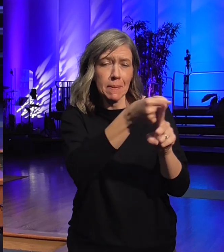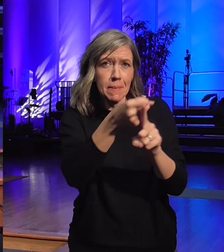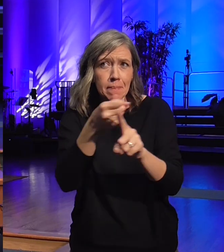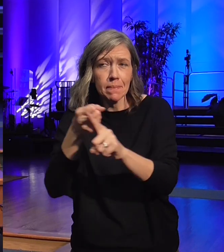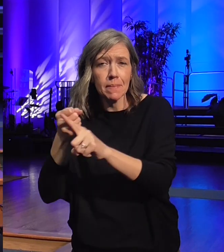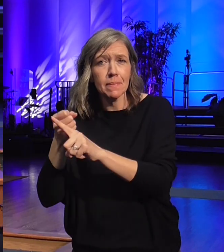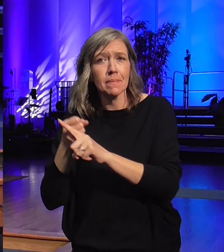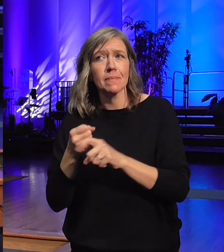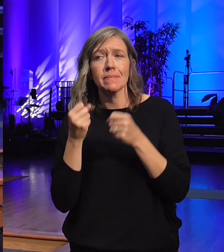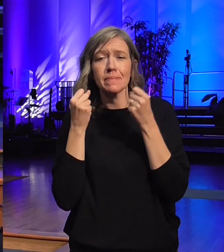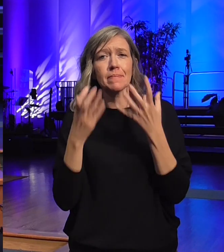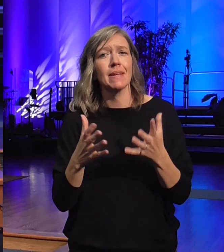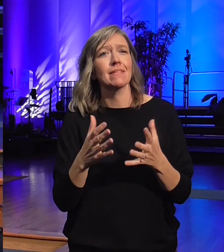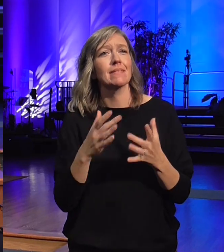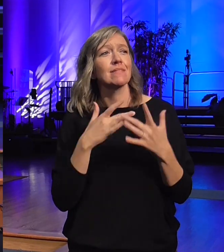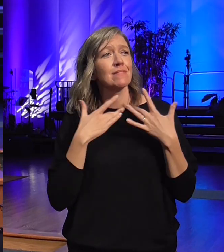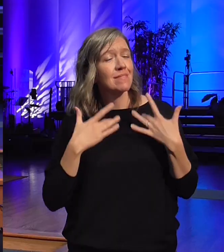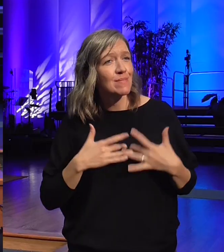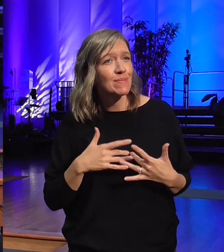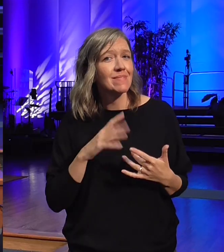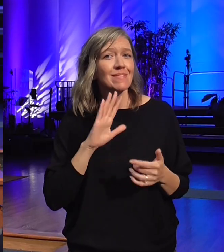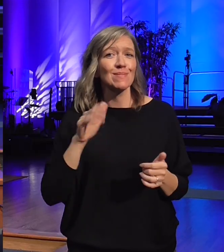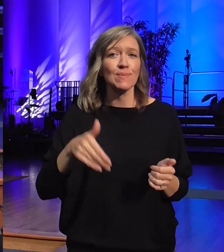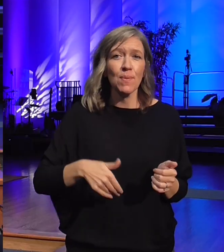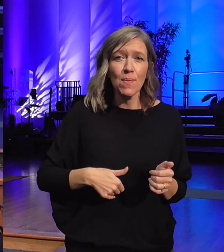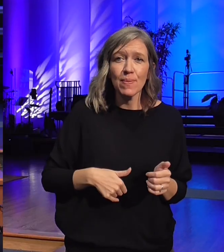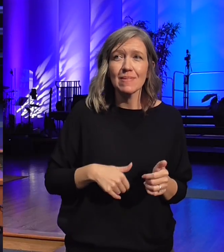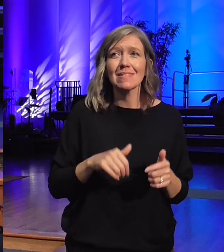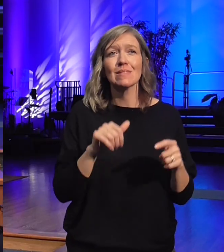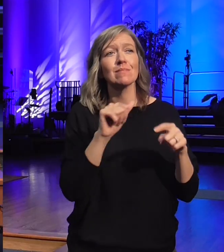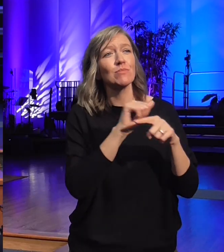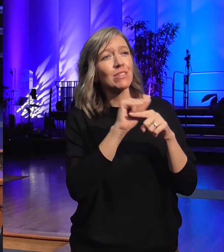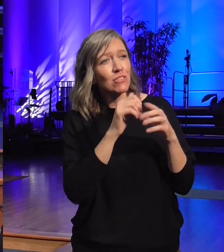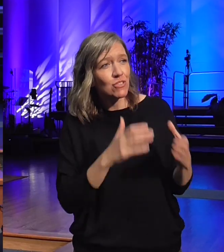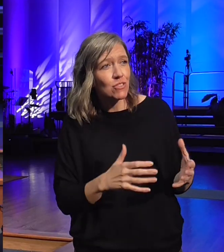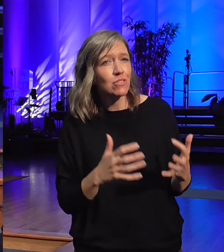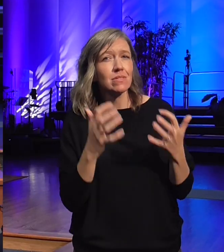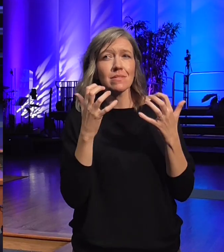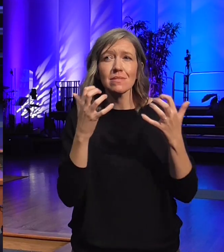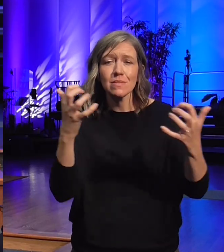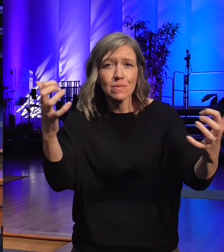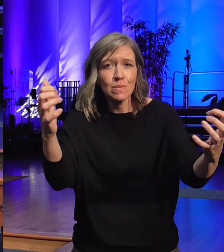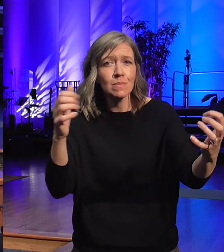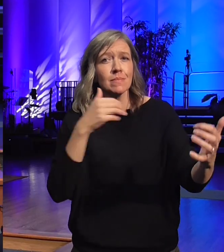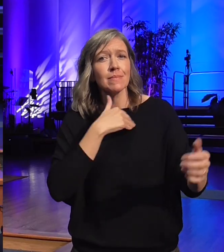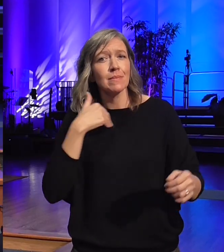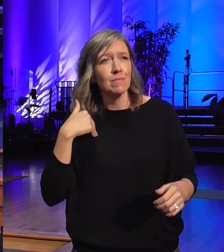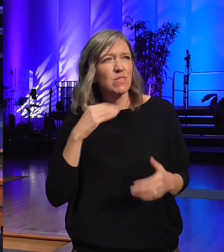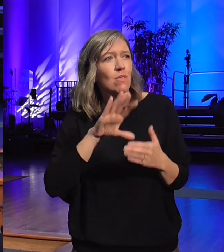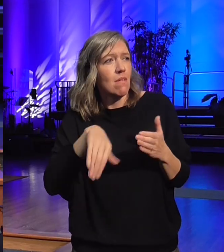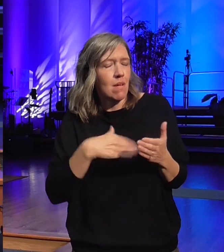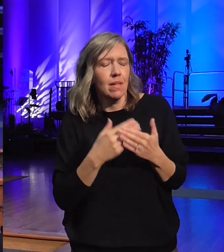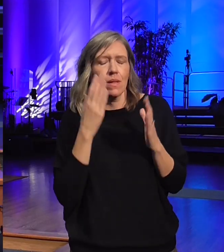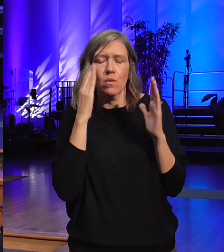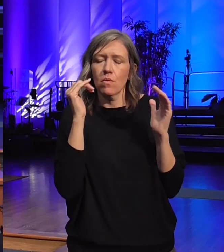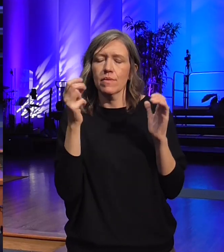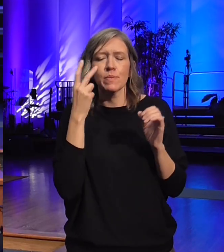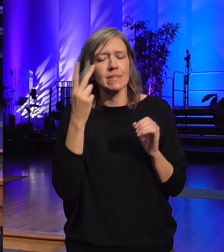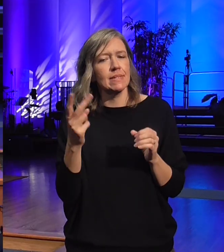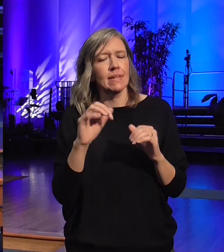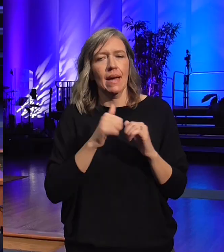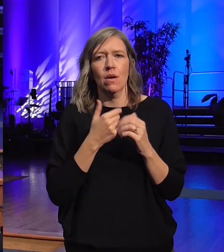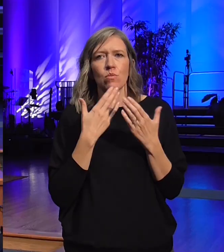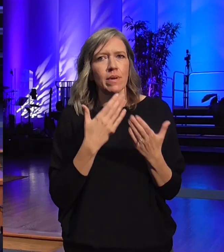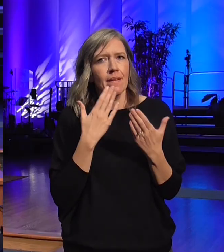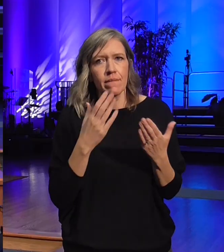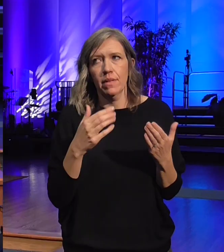and souls, the practitioners, congregants, all of us. I just hope you get a glimpse of how incredibly grateful that you have given your life